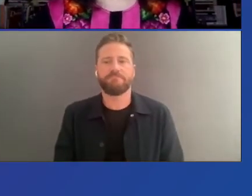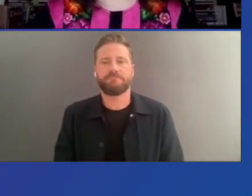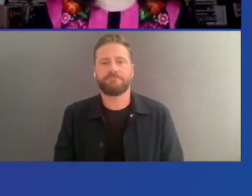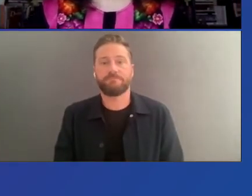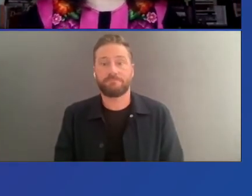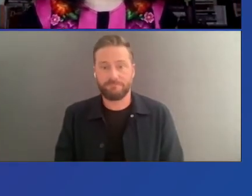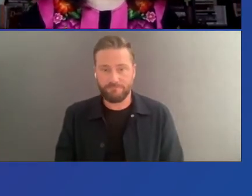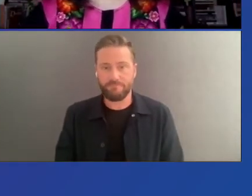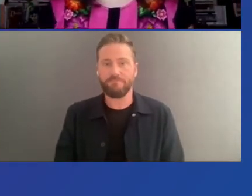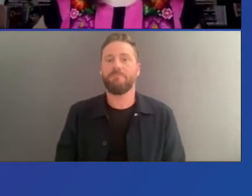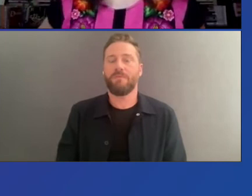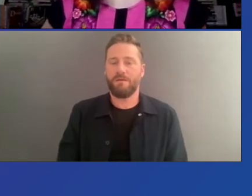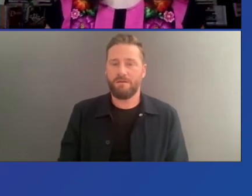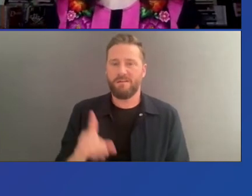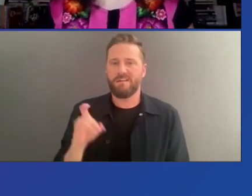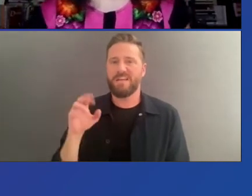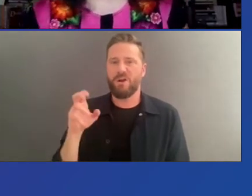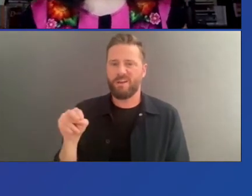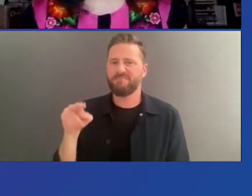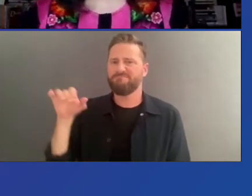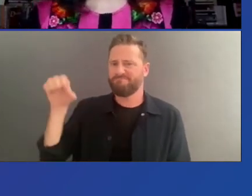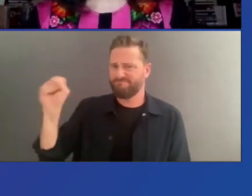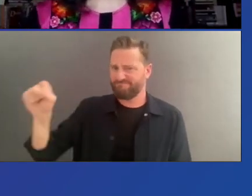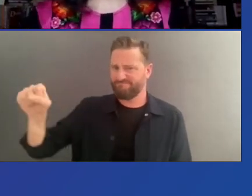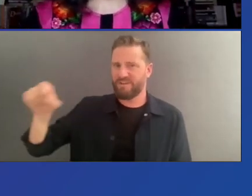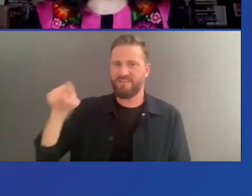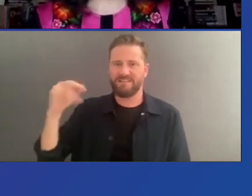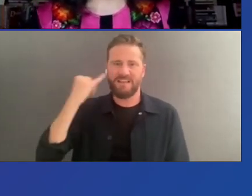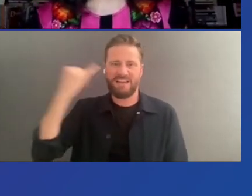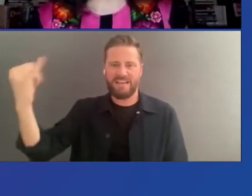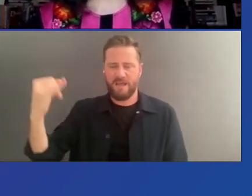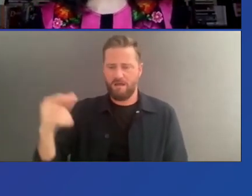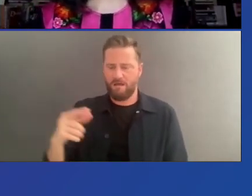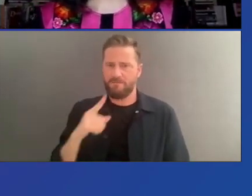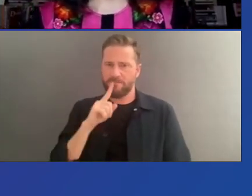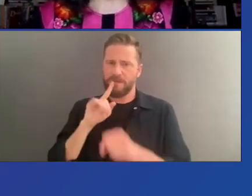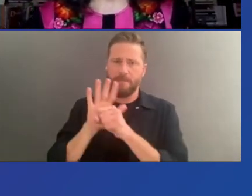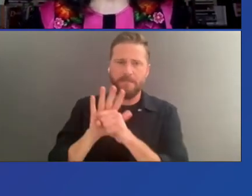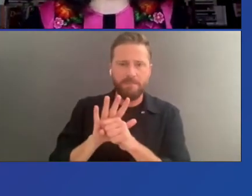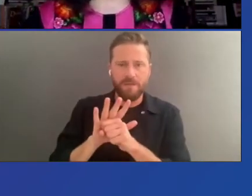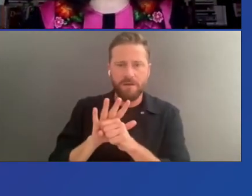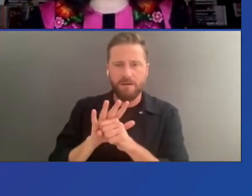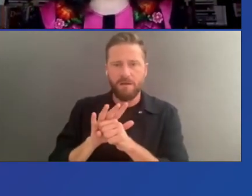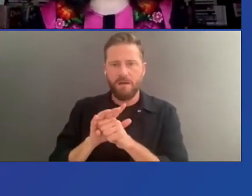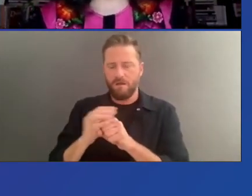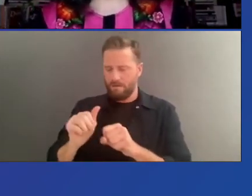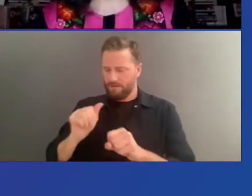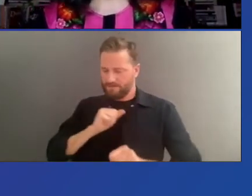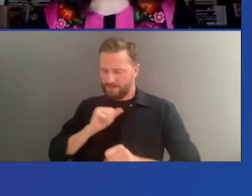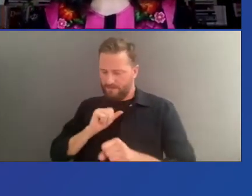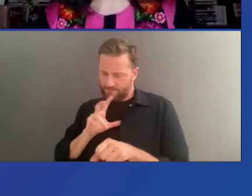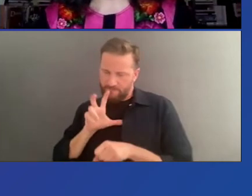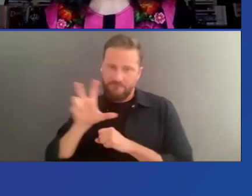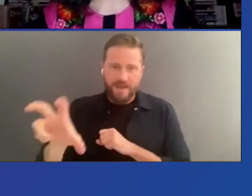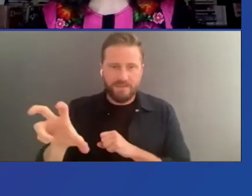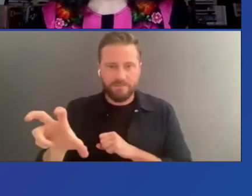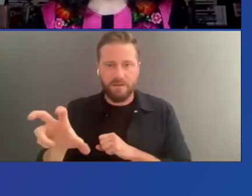Yes, this idea of investment and commitment to it, and it taking